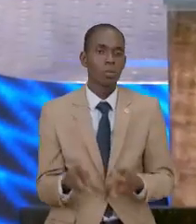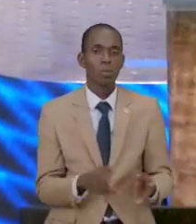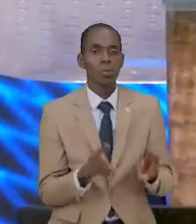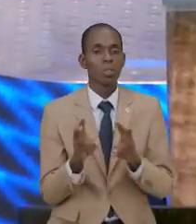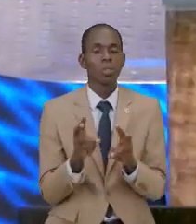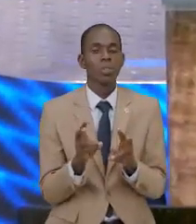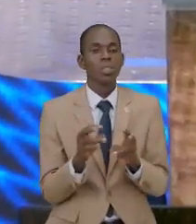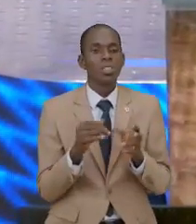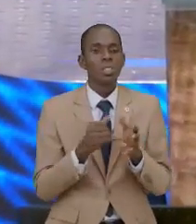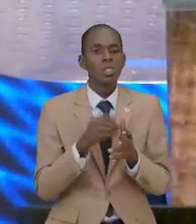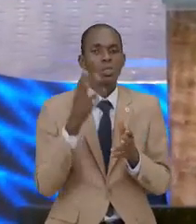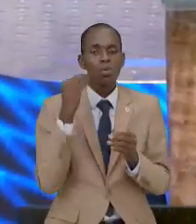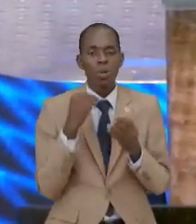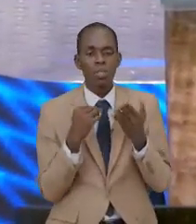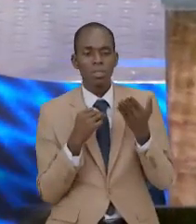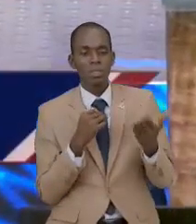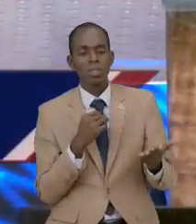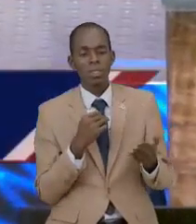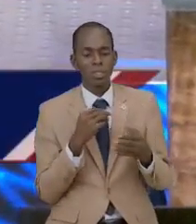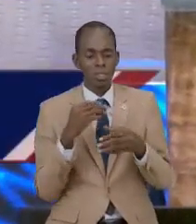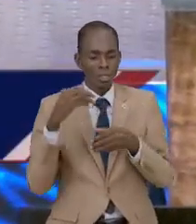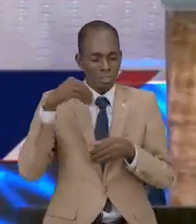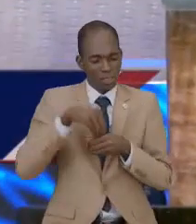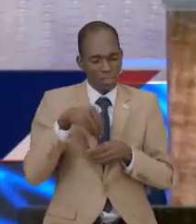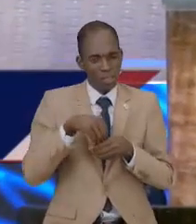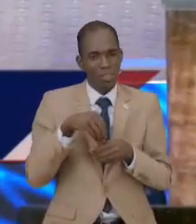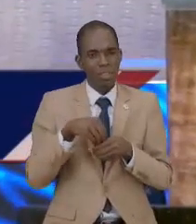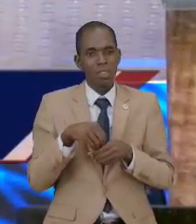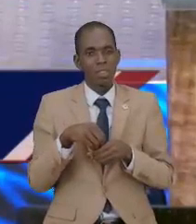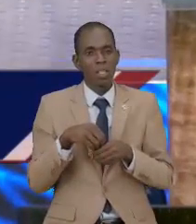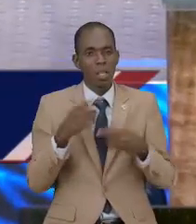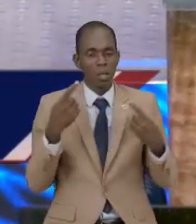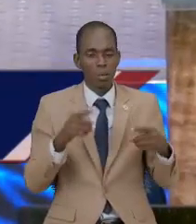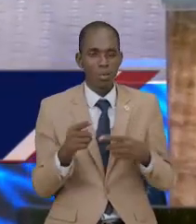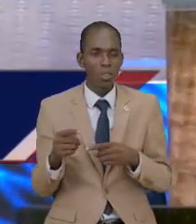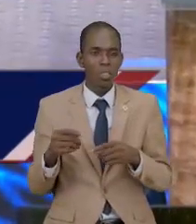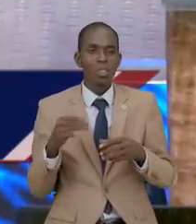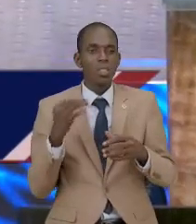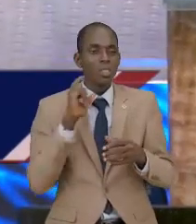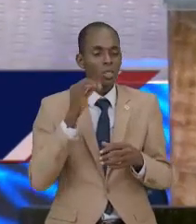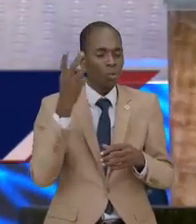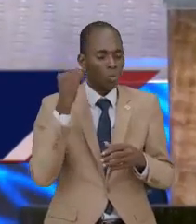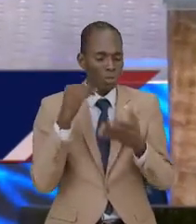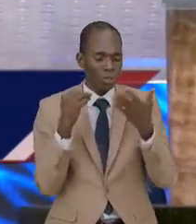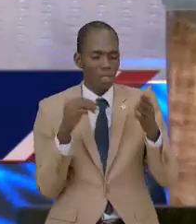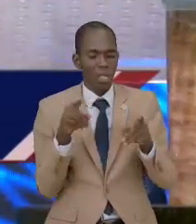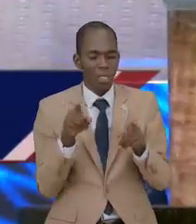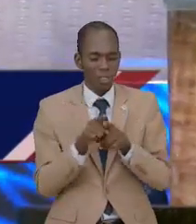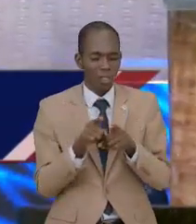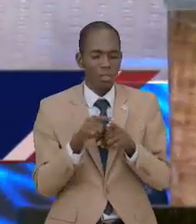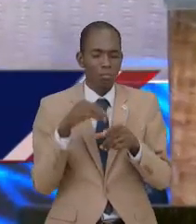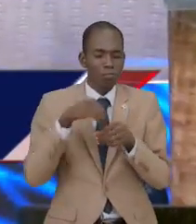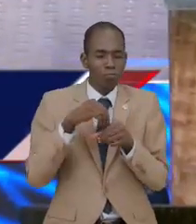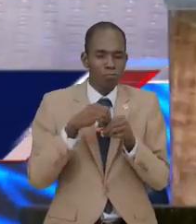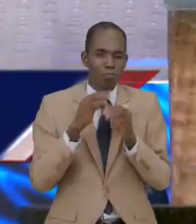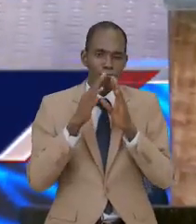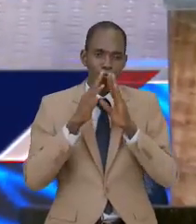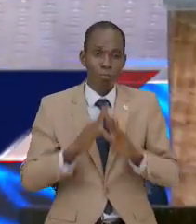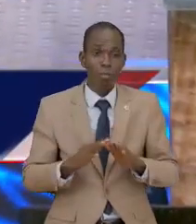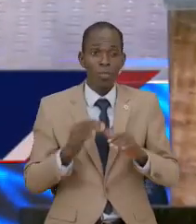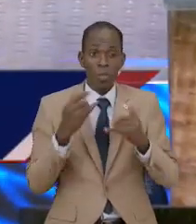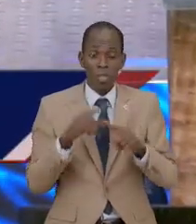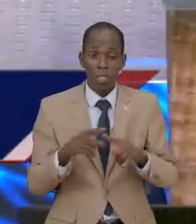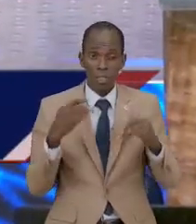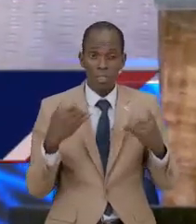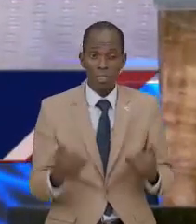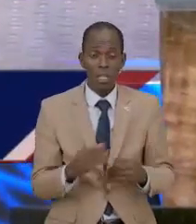was there in the interim. It was there as an interruption. But now Christ has come.